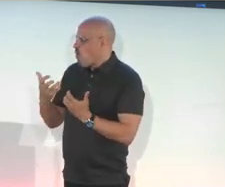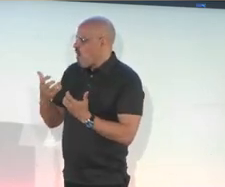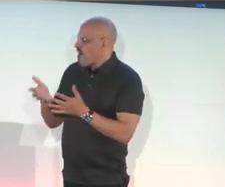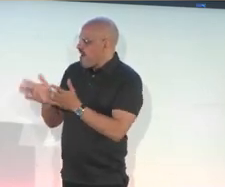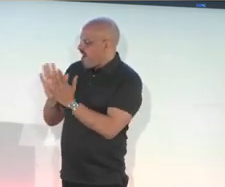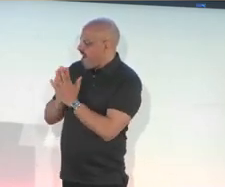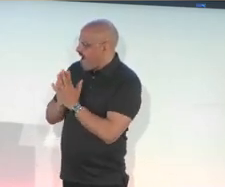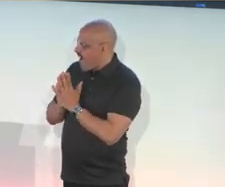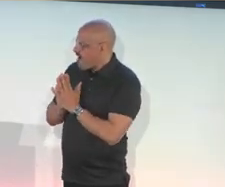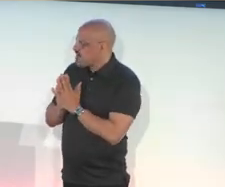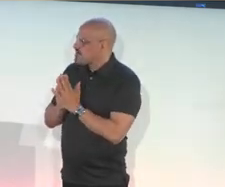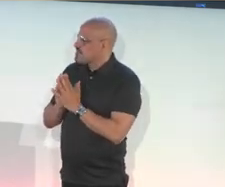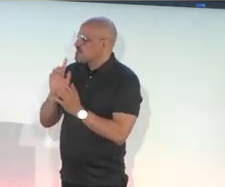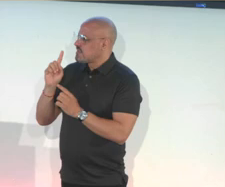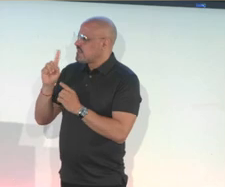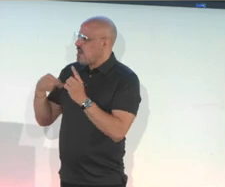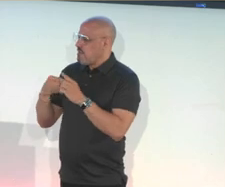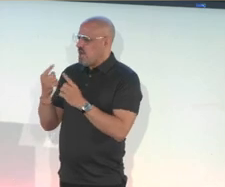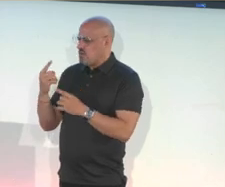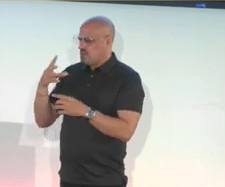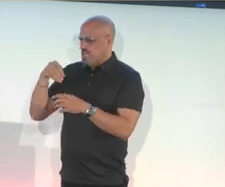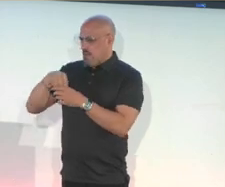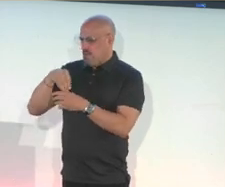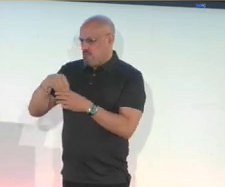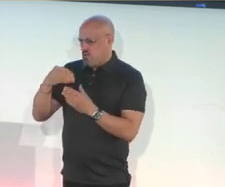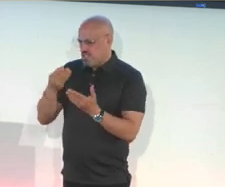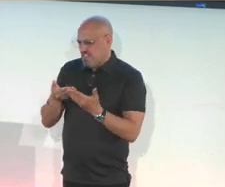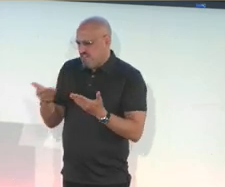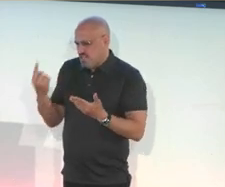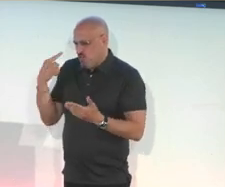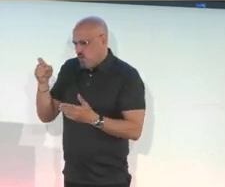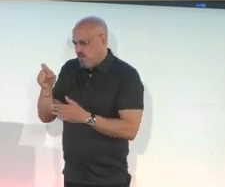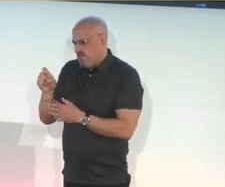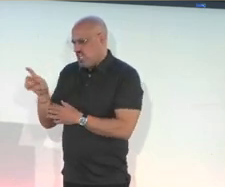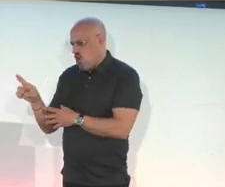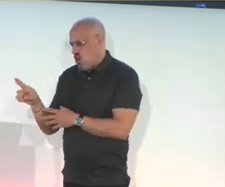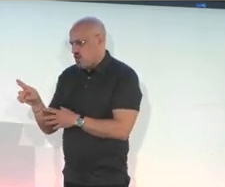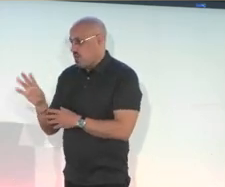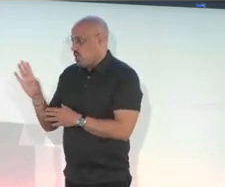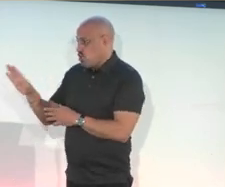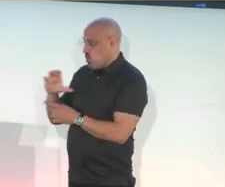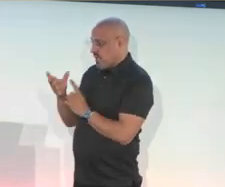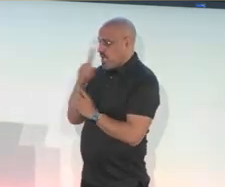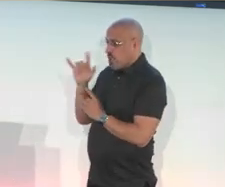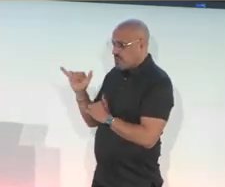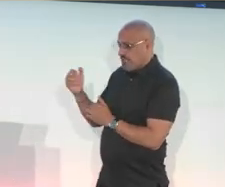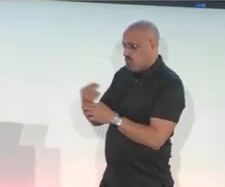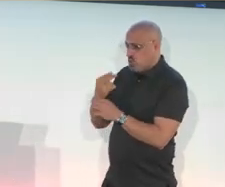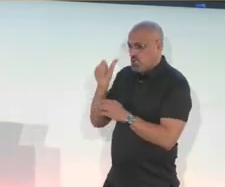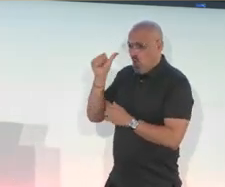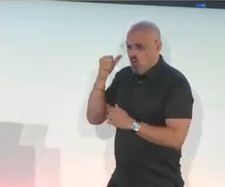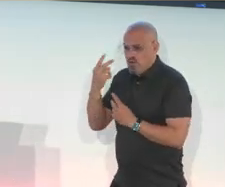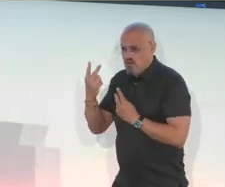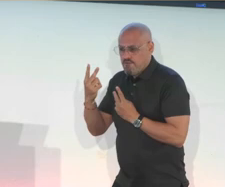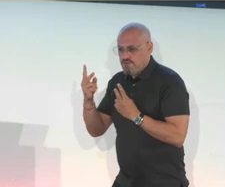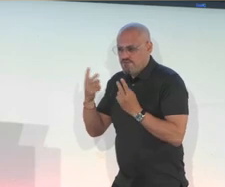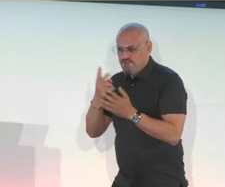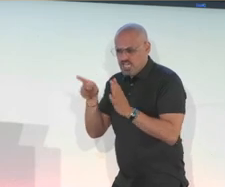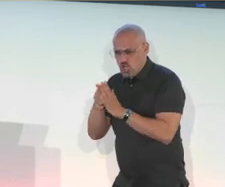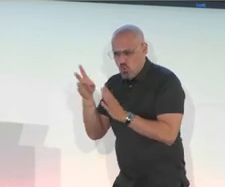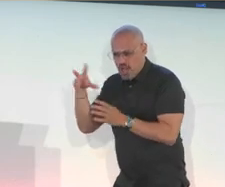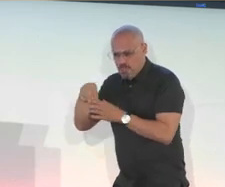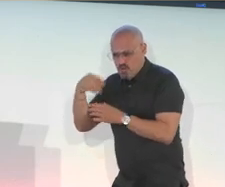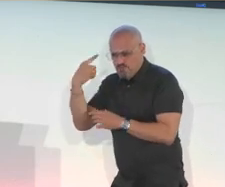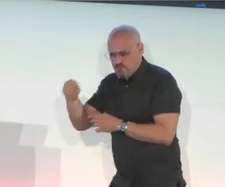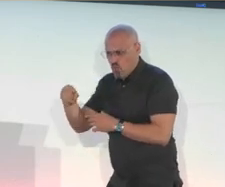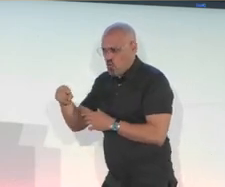ask something about the input device in terms of VR. Mm-hmm. In your case, looks like you're using audio-video inputs for